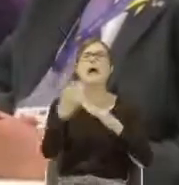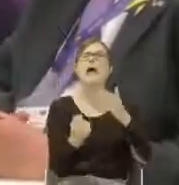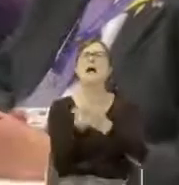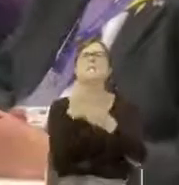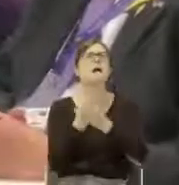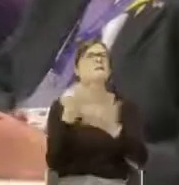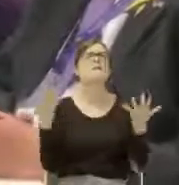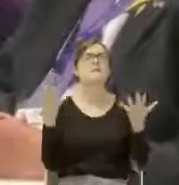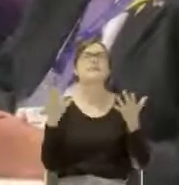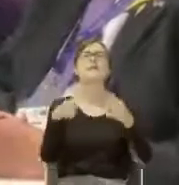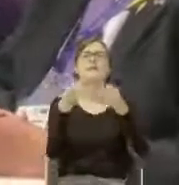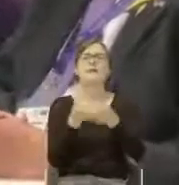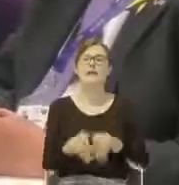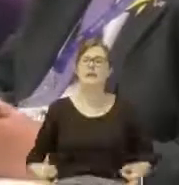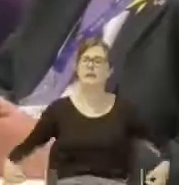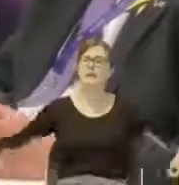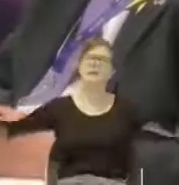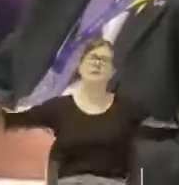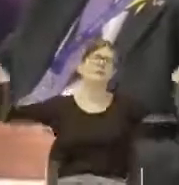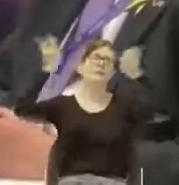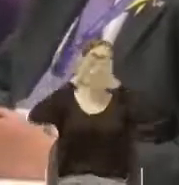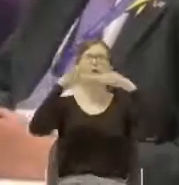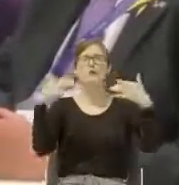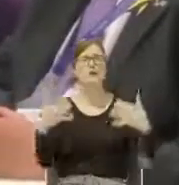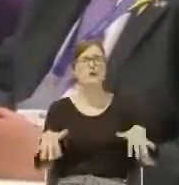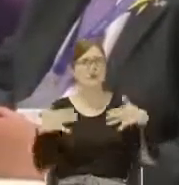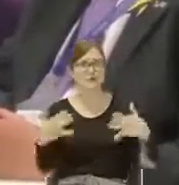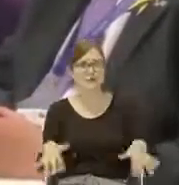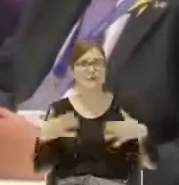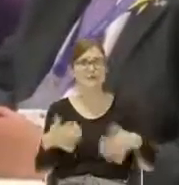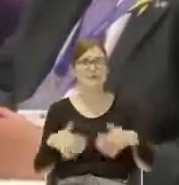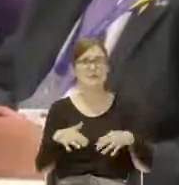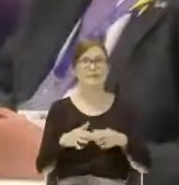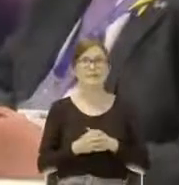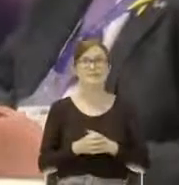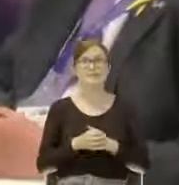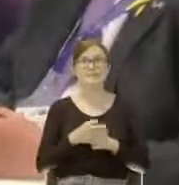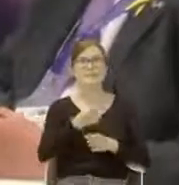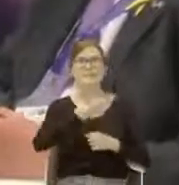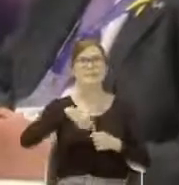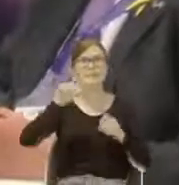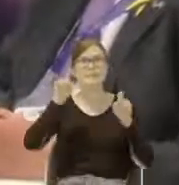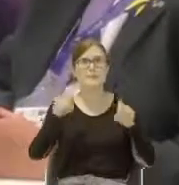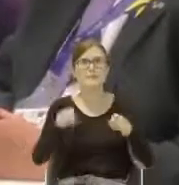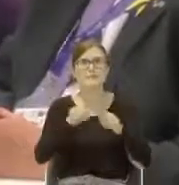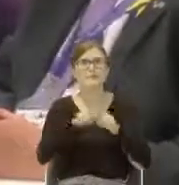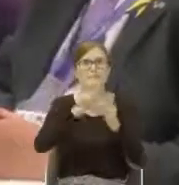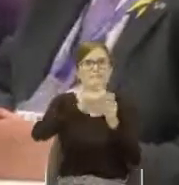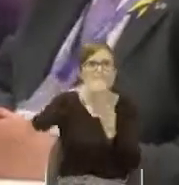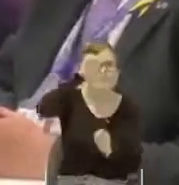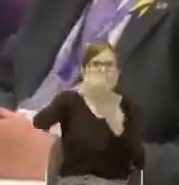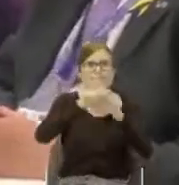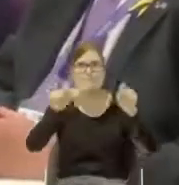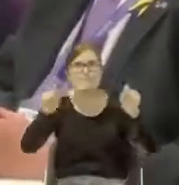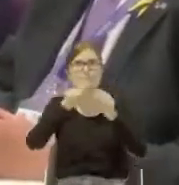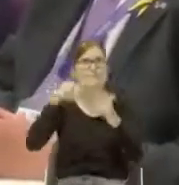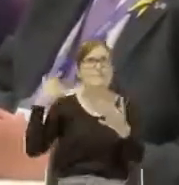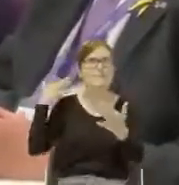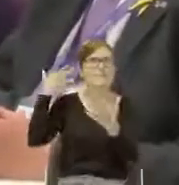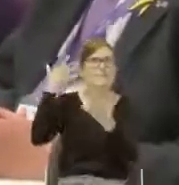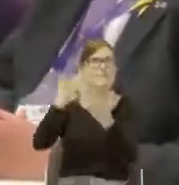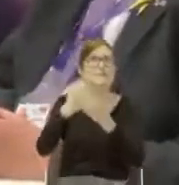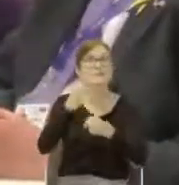review and accelerate progress of all the 17 SDGs. Last but not least,